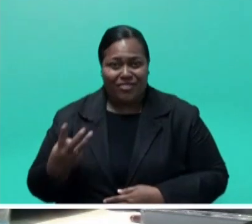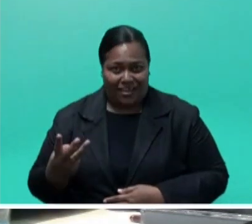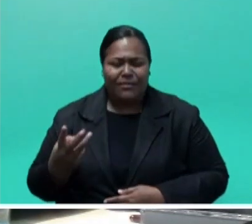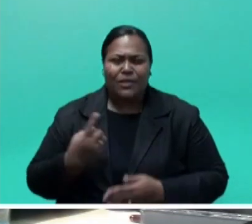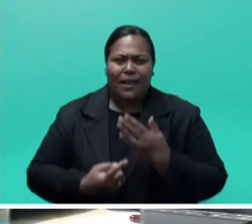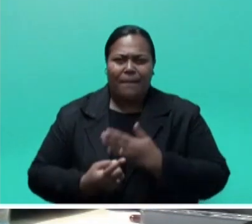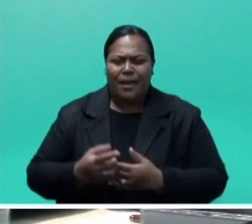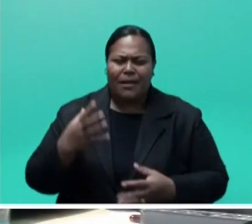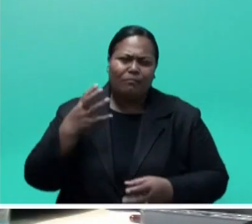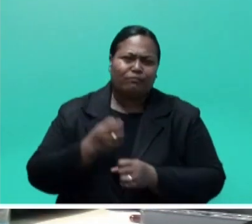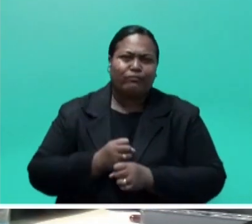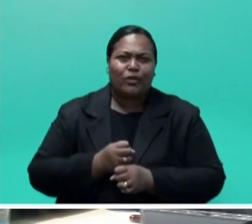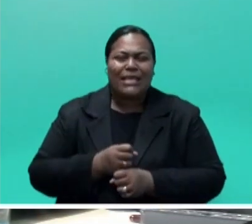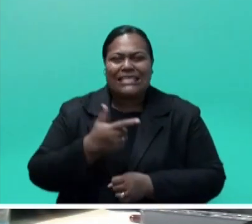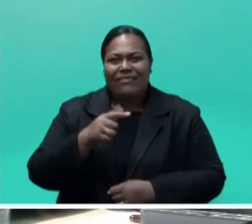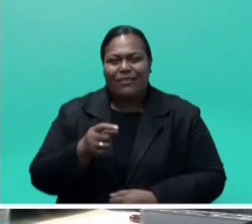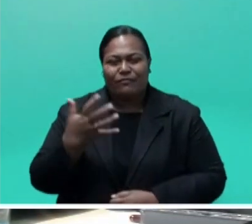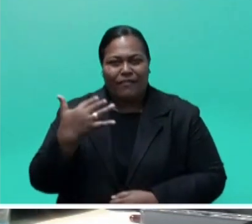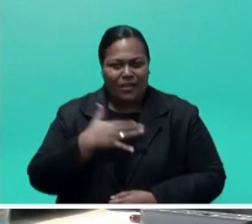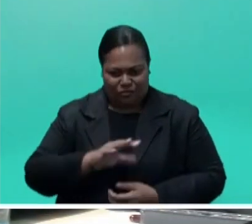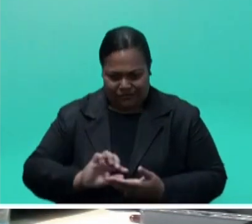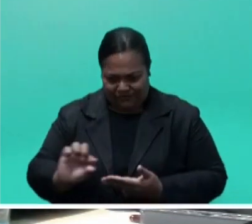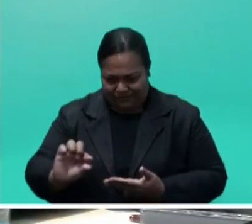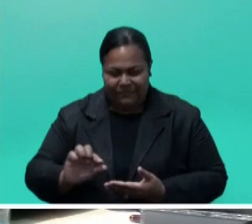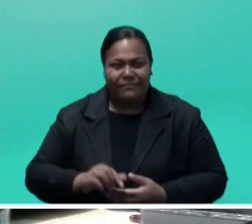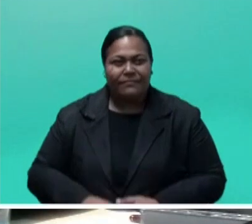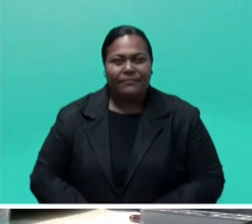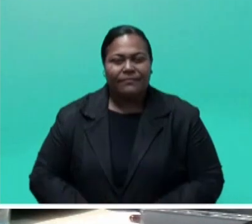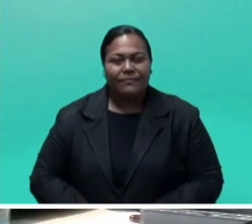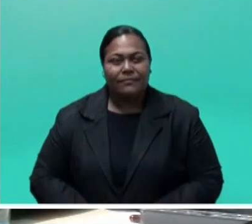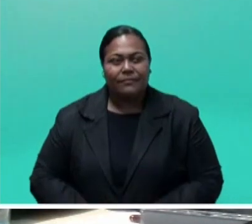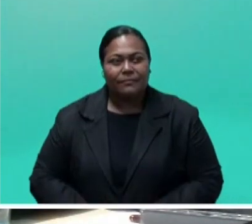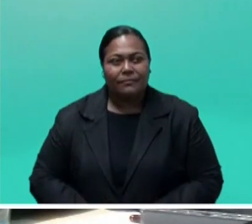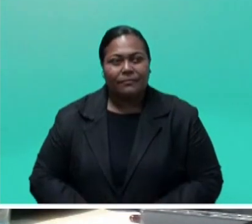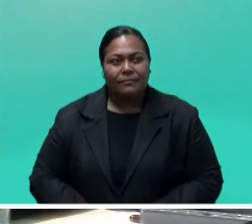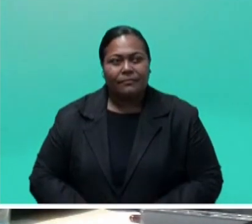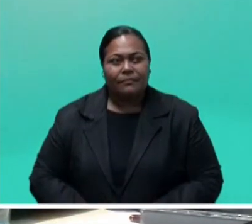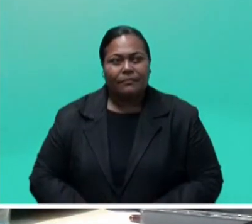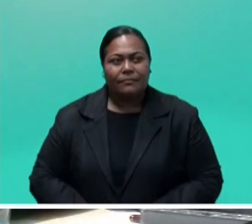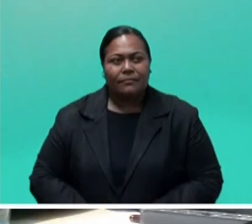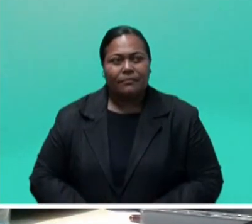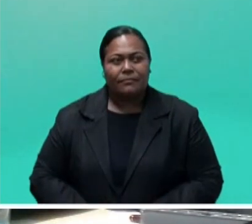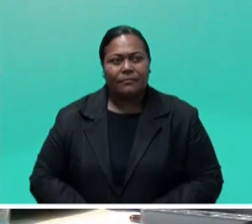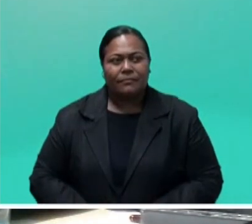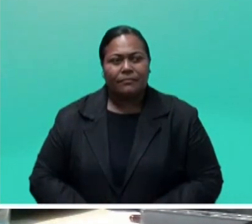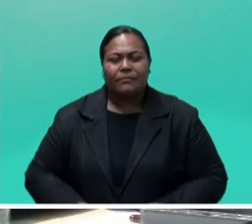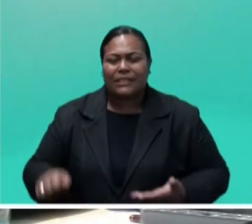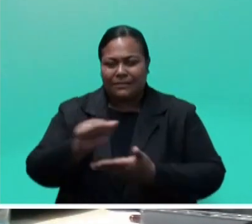lower, and lower of the lease renewal cost or purchase of on the purchase of